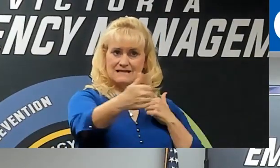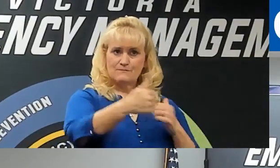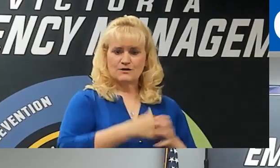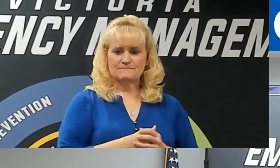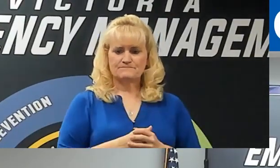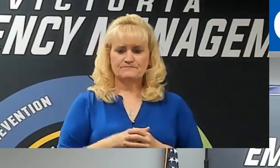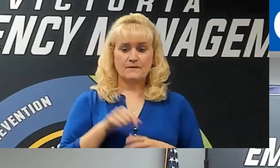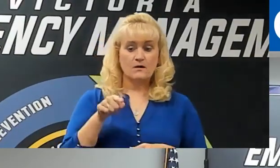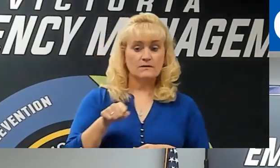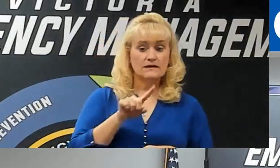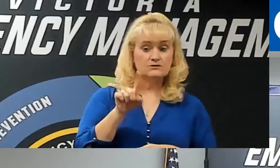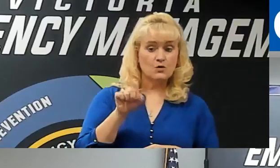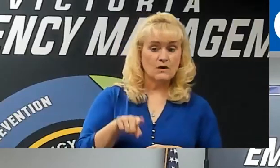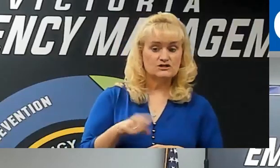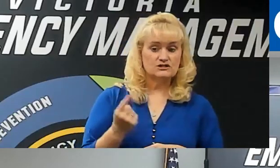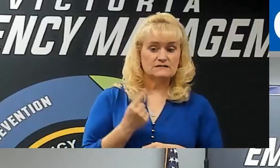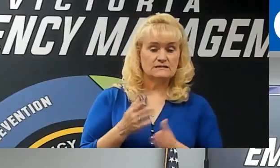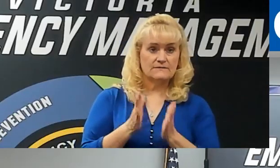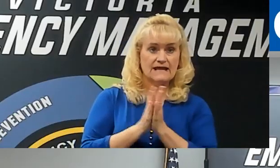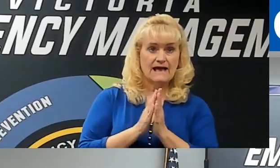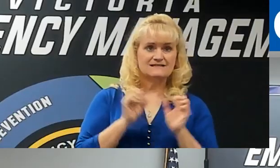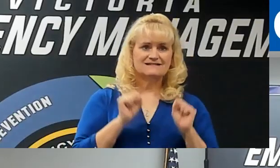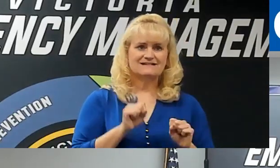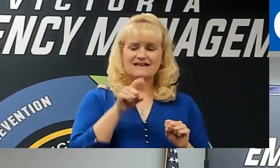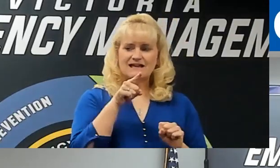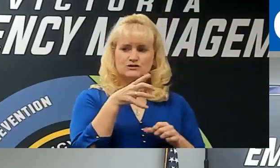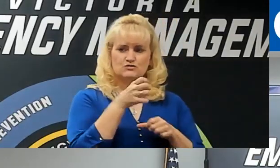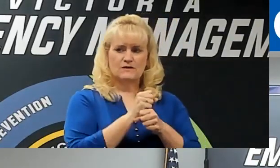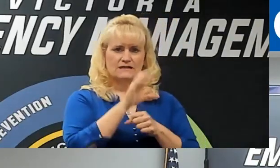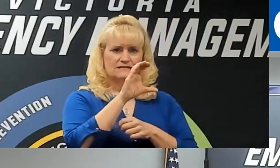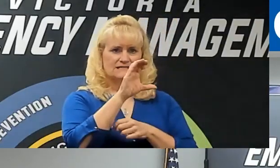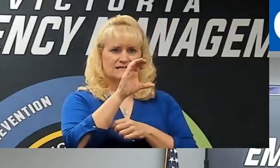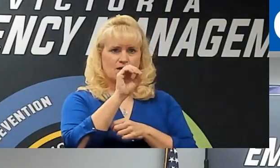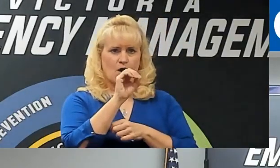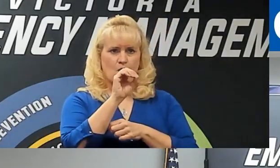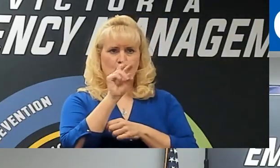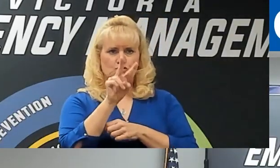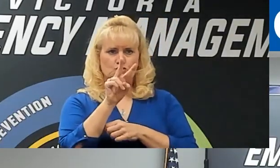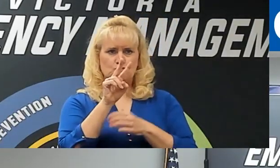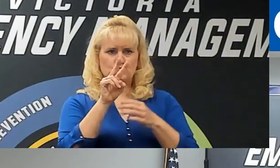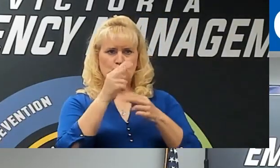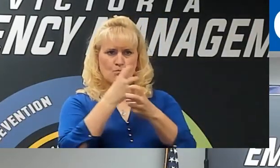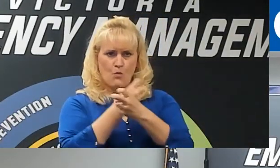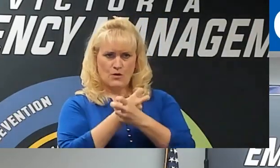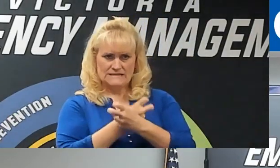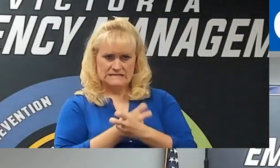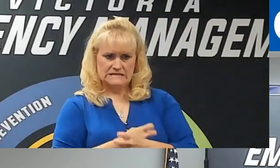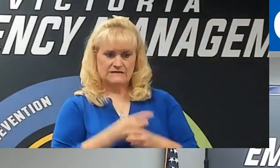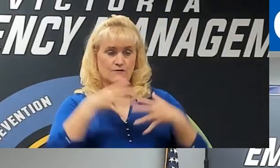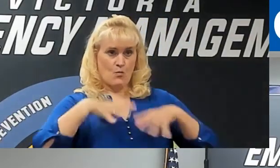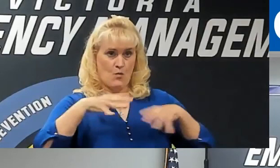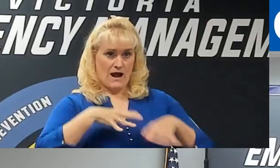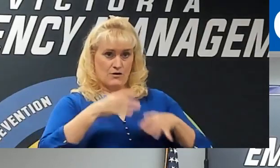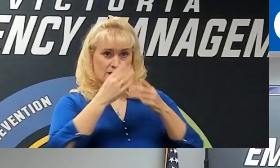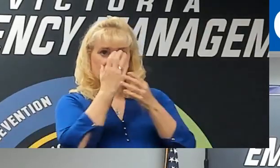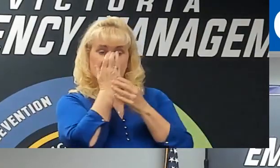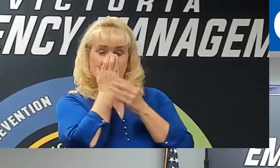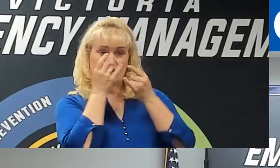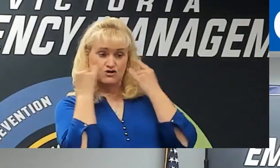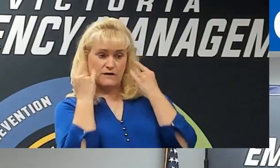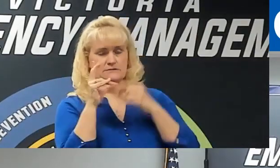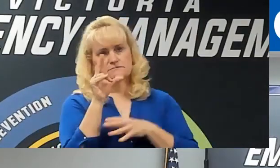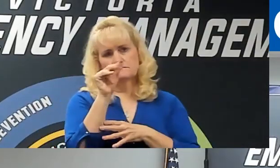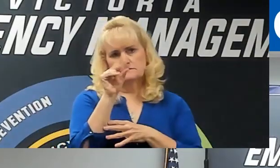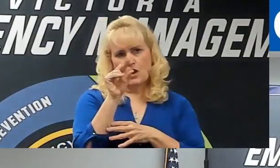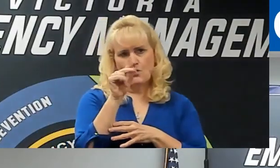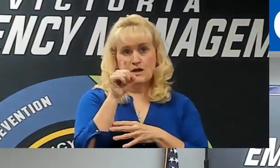here's one that was asked, and I'll just get this out of here. Can you get CO2 poisoning from wearing a facial covering? No. Okay. Should kids wear